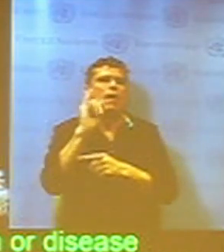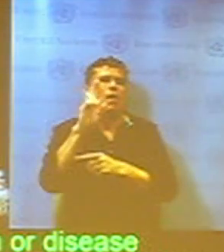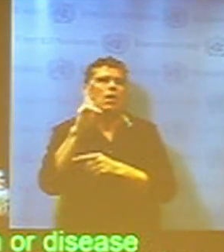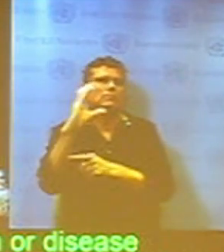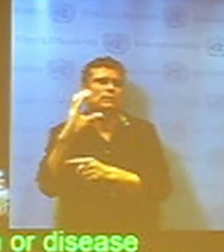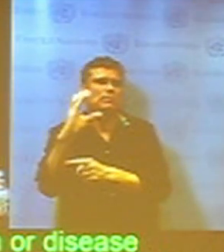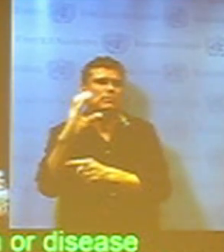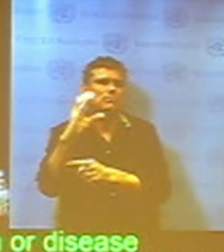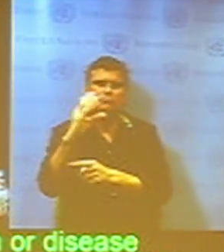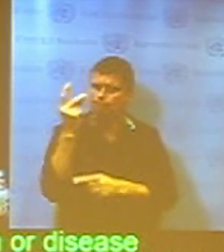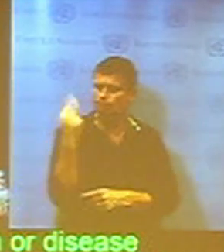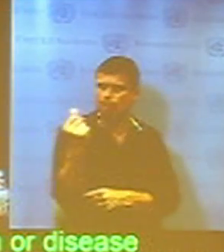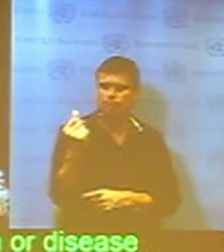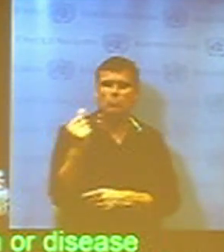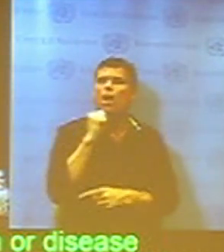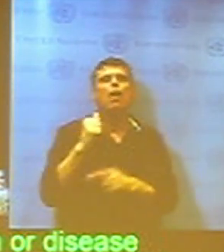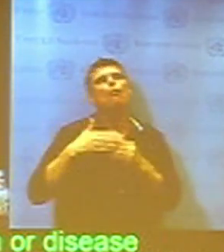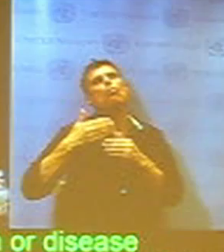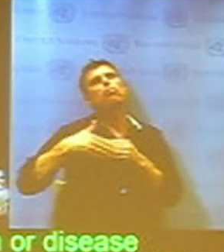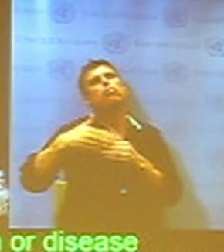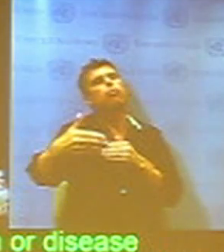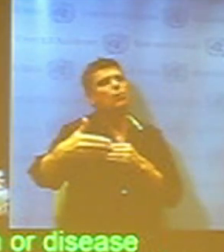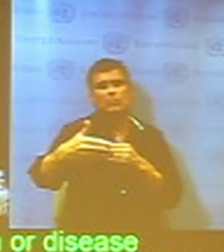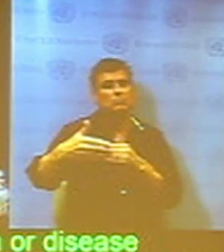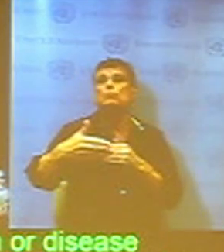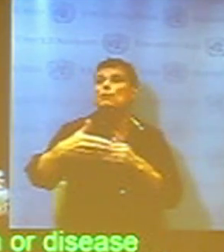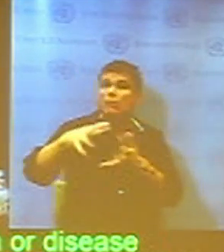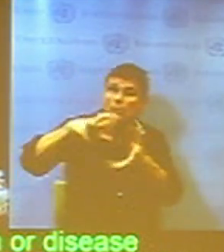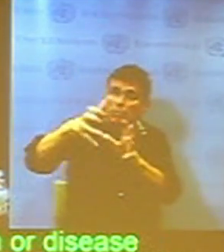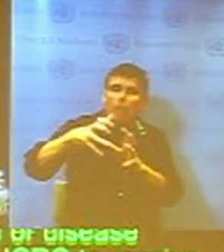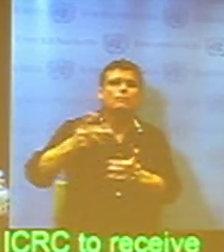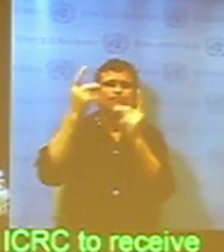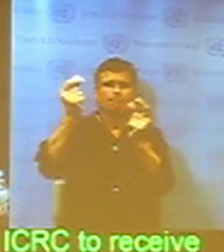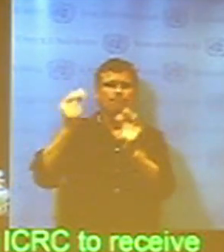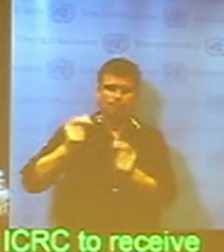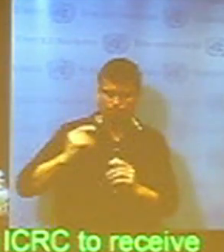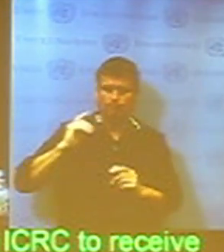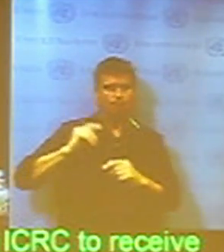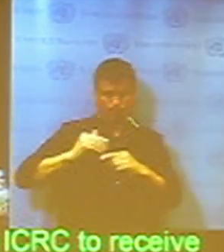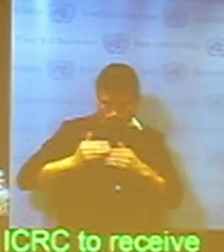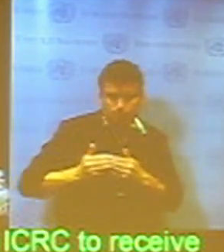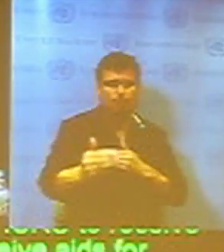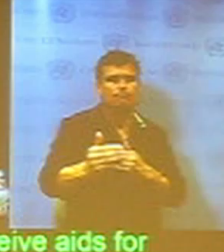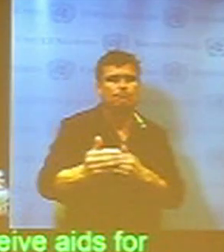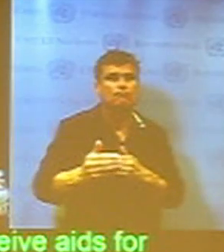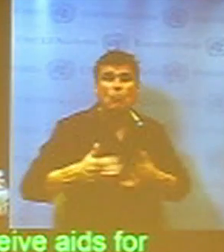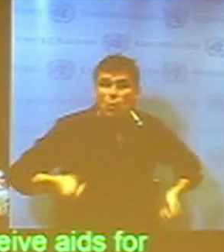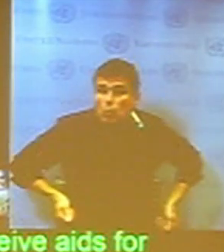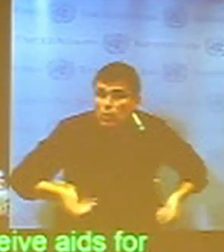aids for mobility or other therapy to help them get back into society.